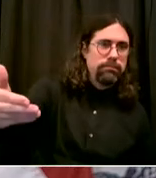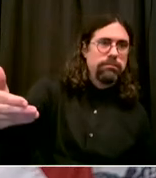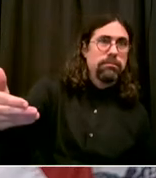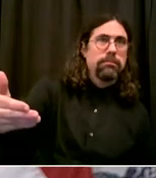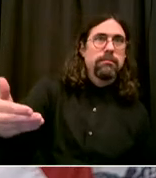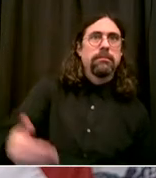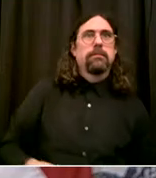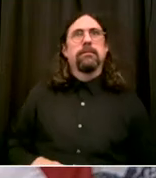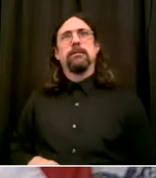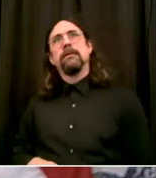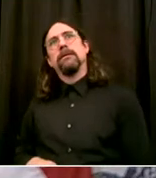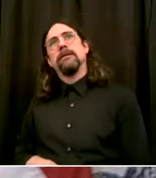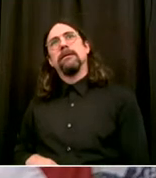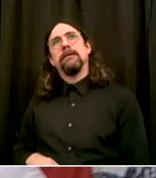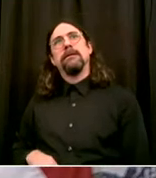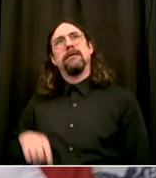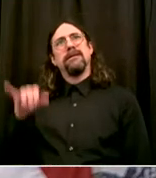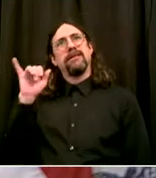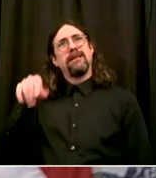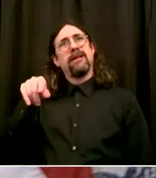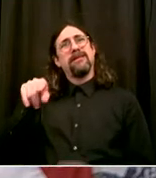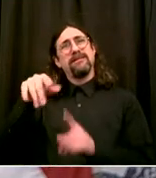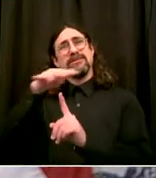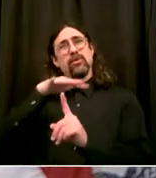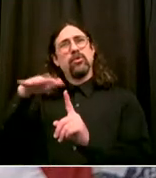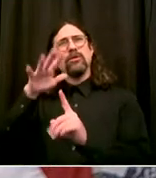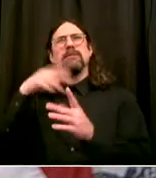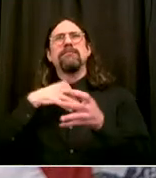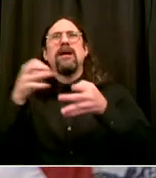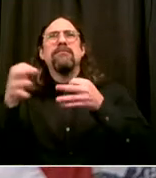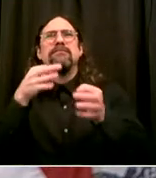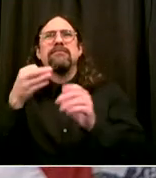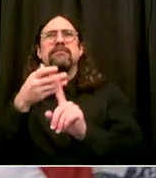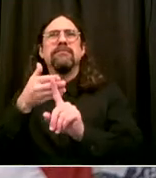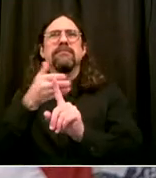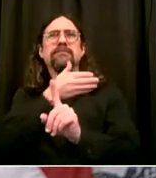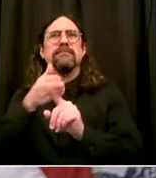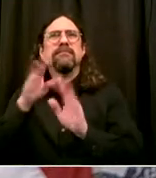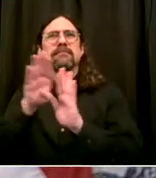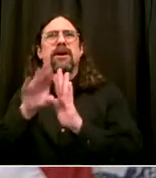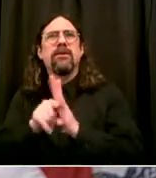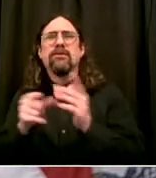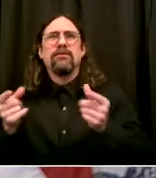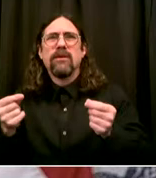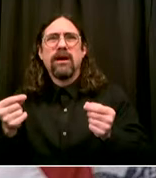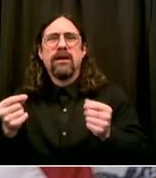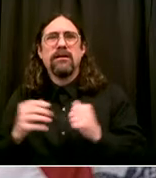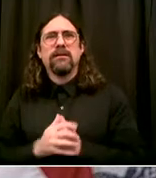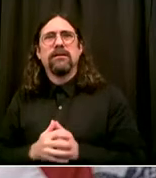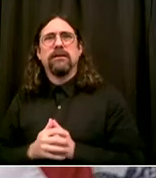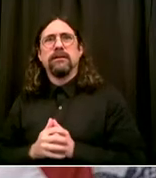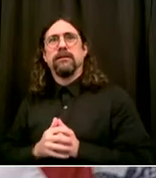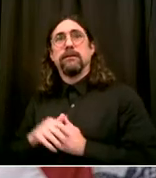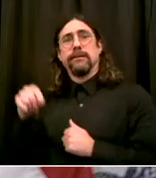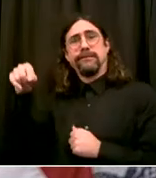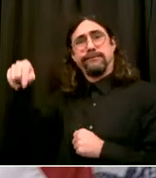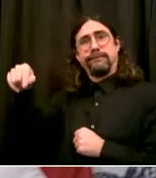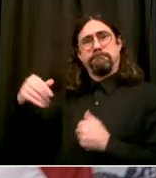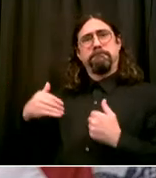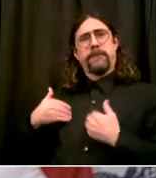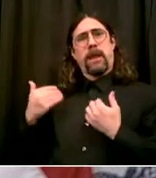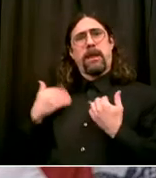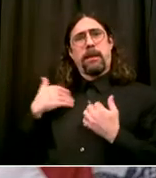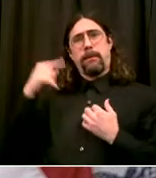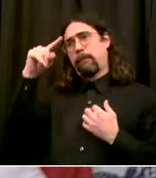have a son of color who is about as good a human being as you could possibly imagine, and yet I know he will be looked down on